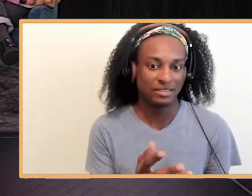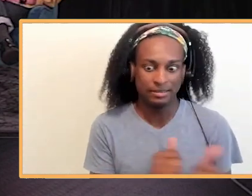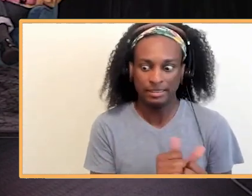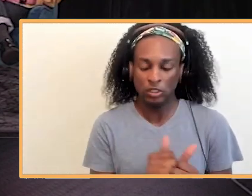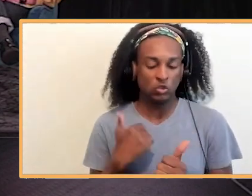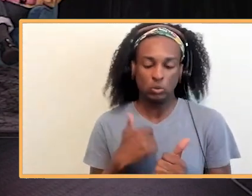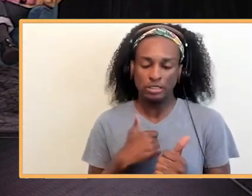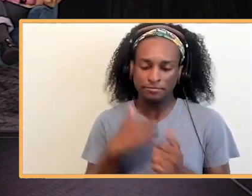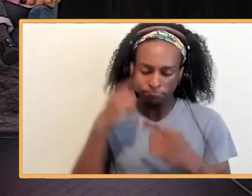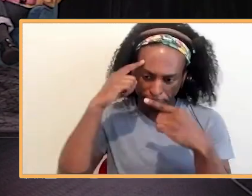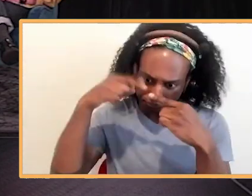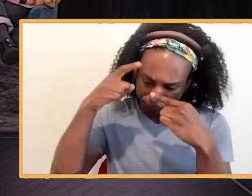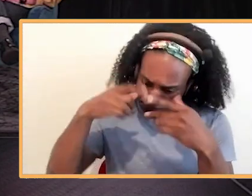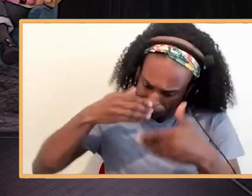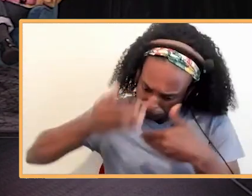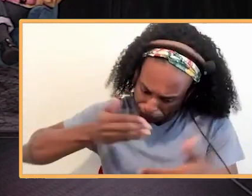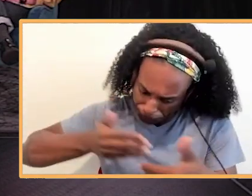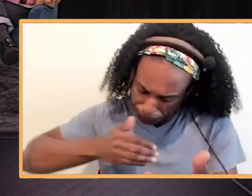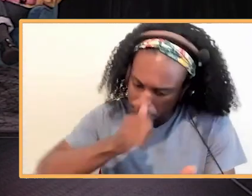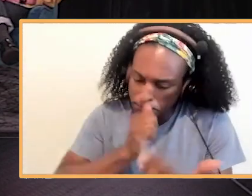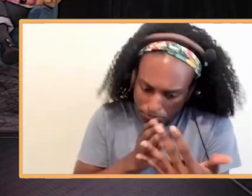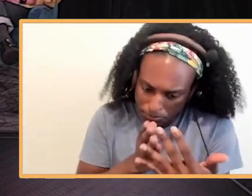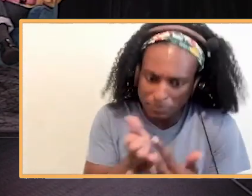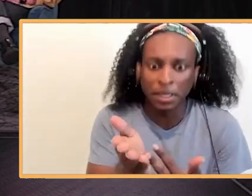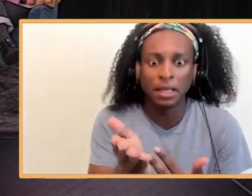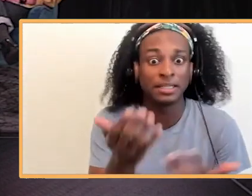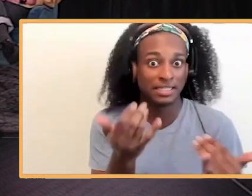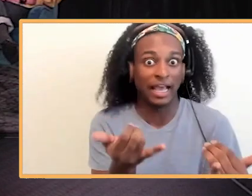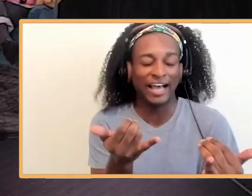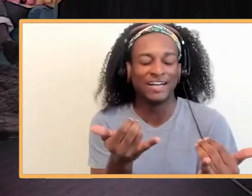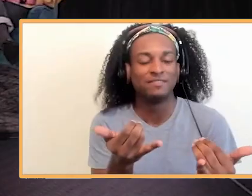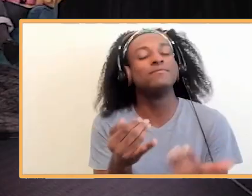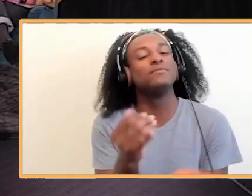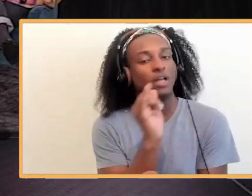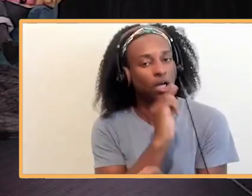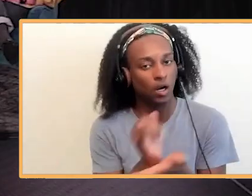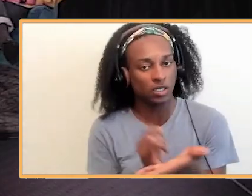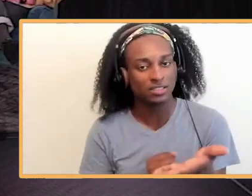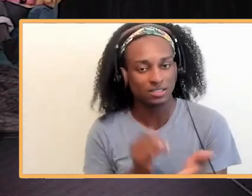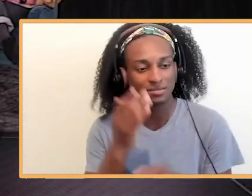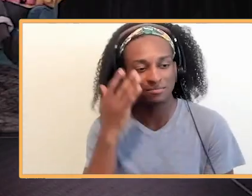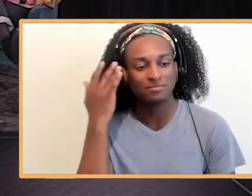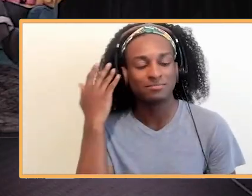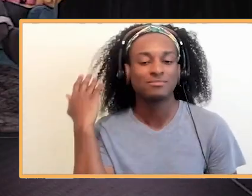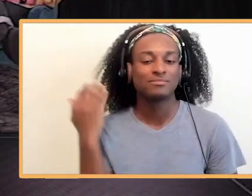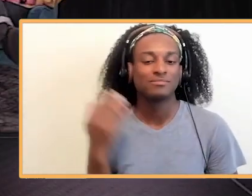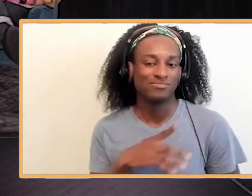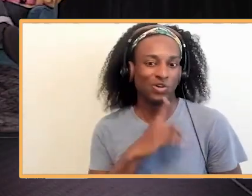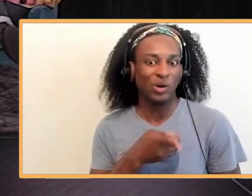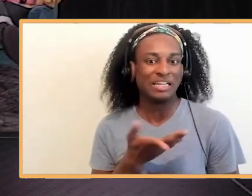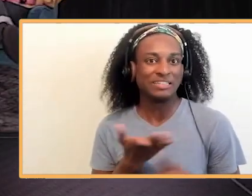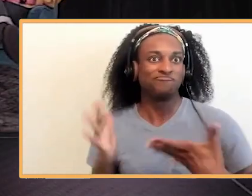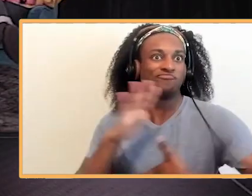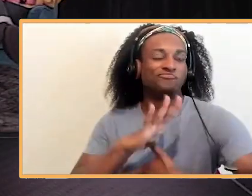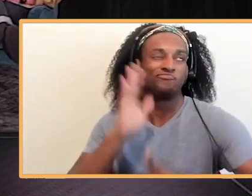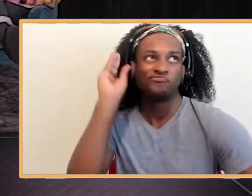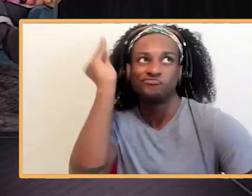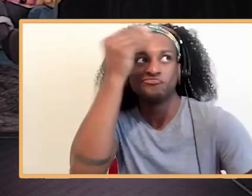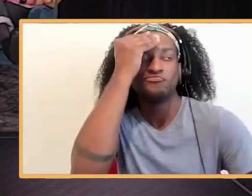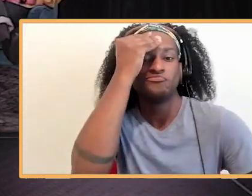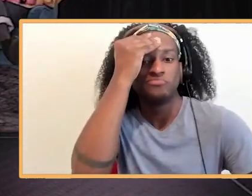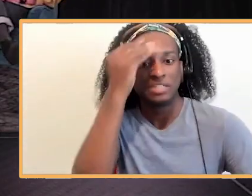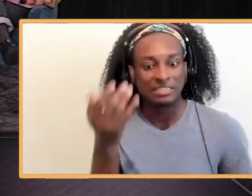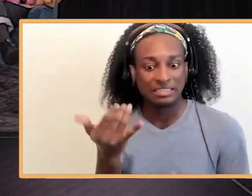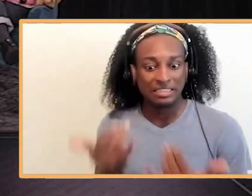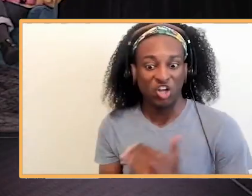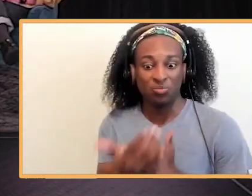through art. So, in fact, it's so top of mind because this morning I went to see the Ai Weiwei